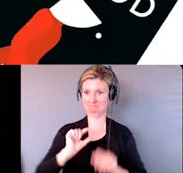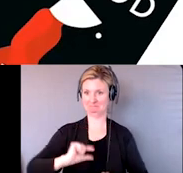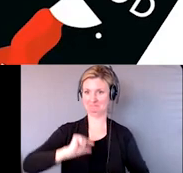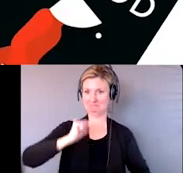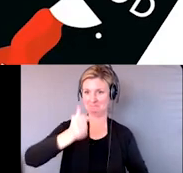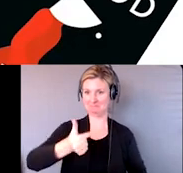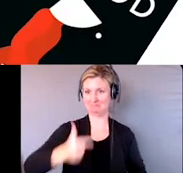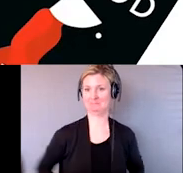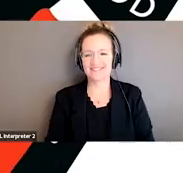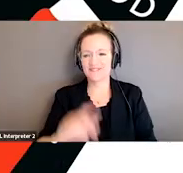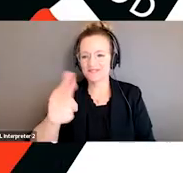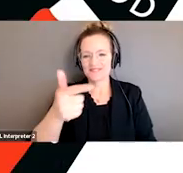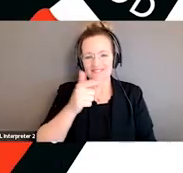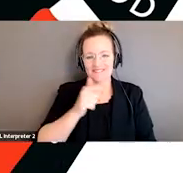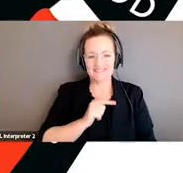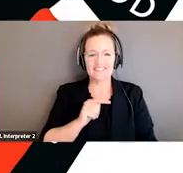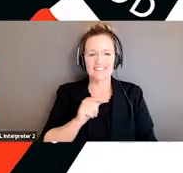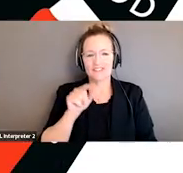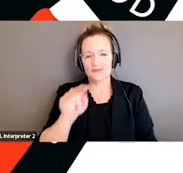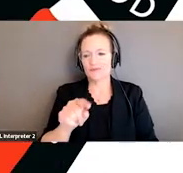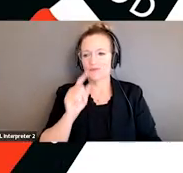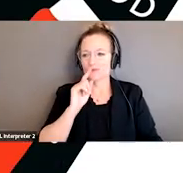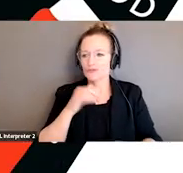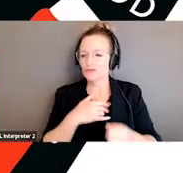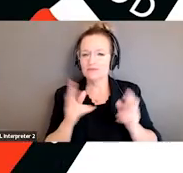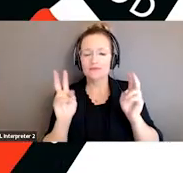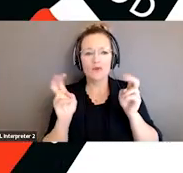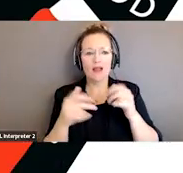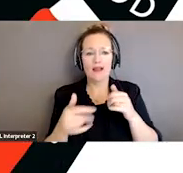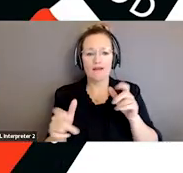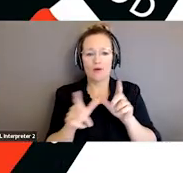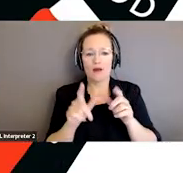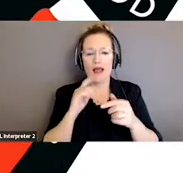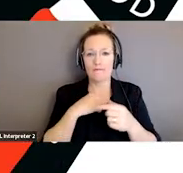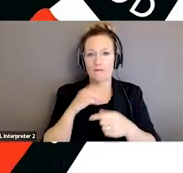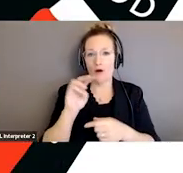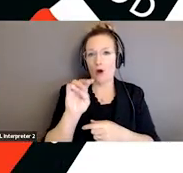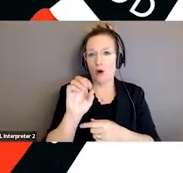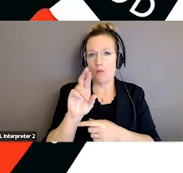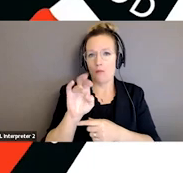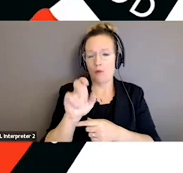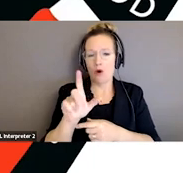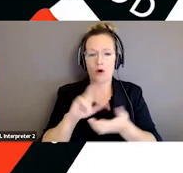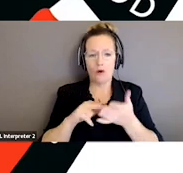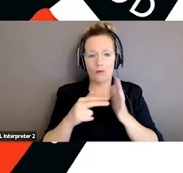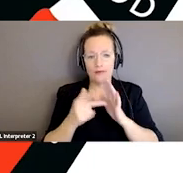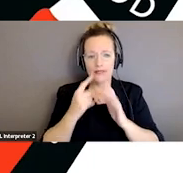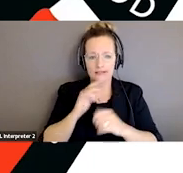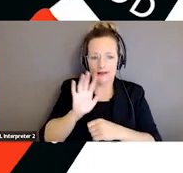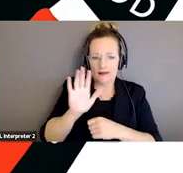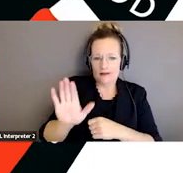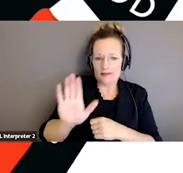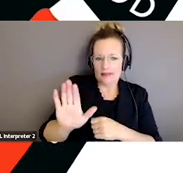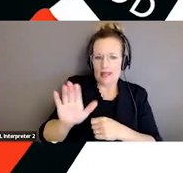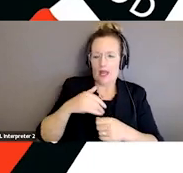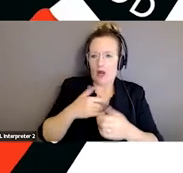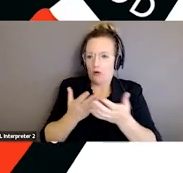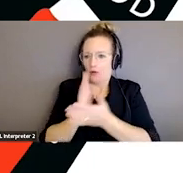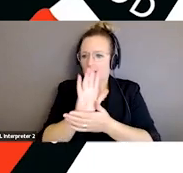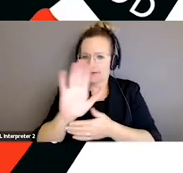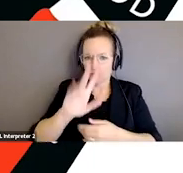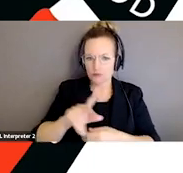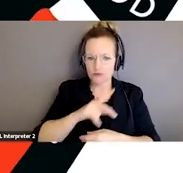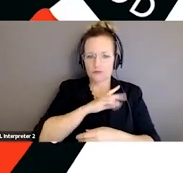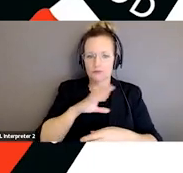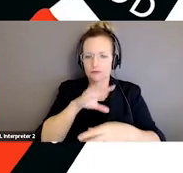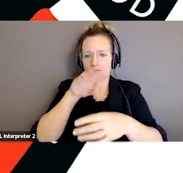then license and monetize. And there are moral rights, which is the right of personality in their work. This has two